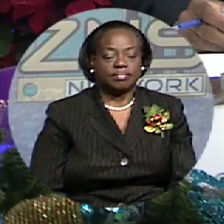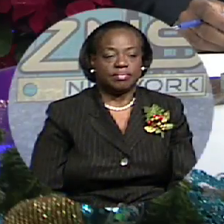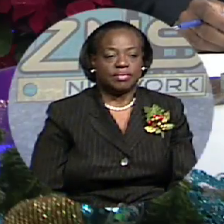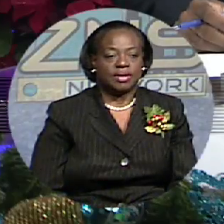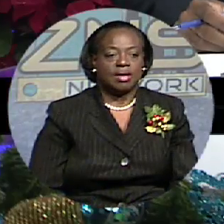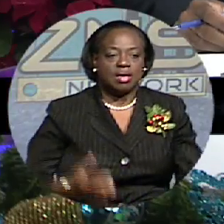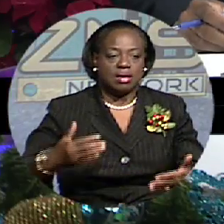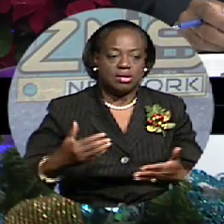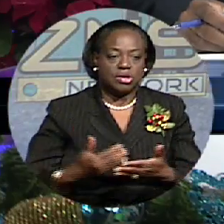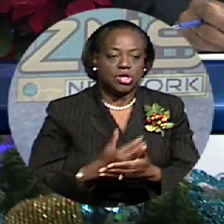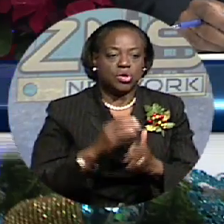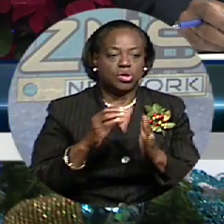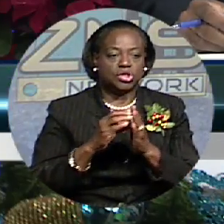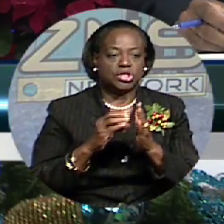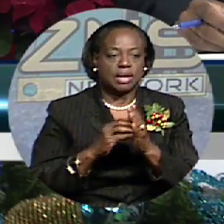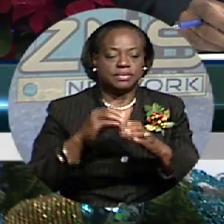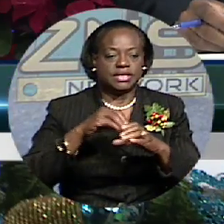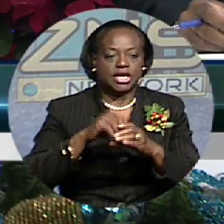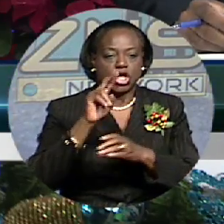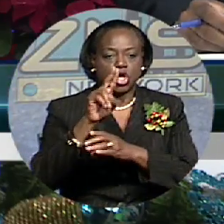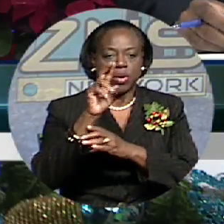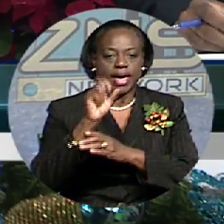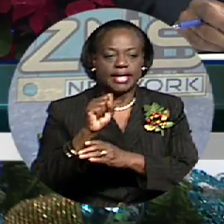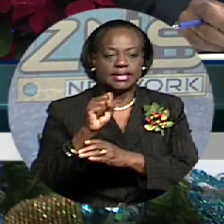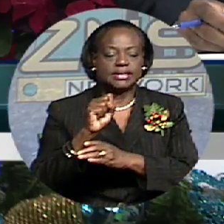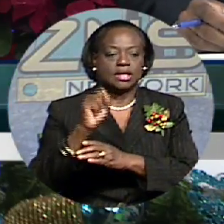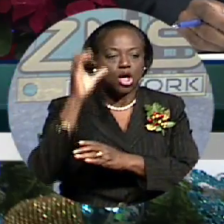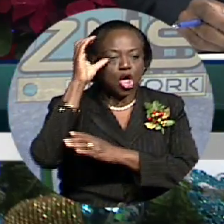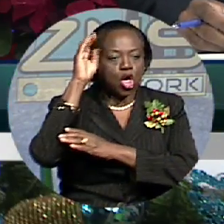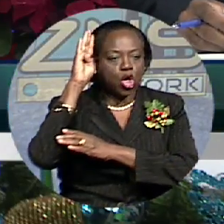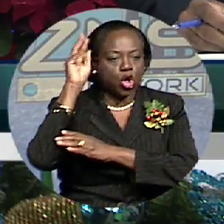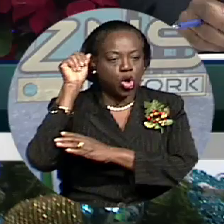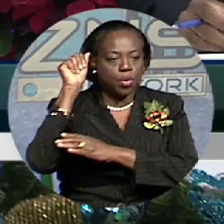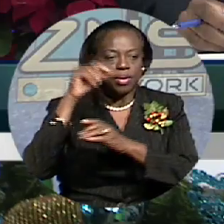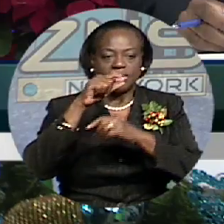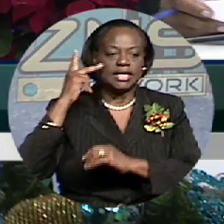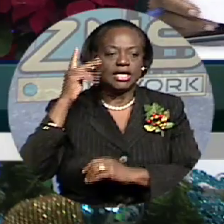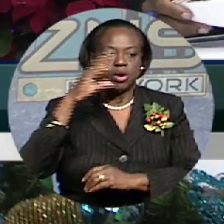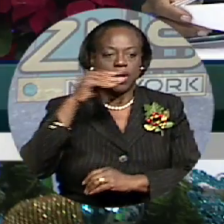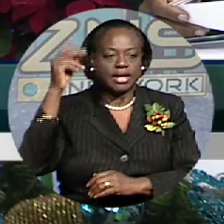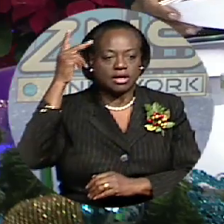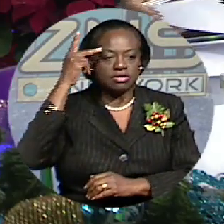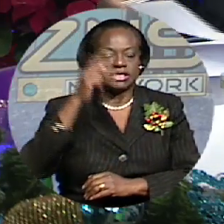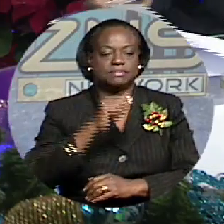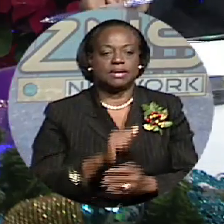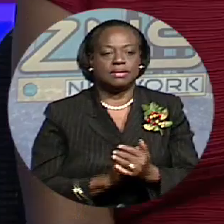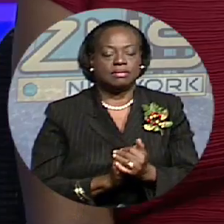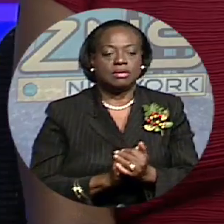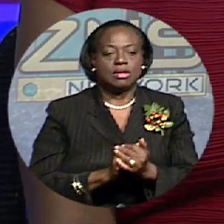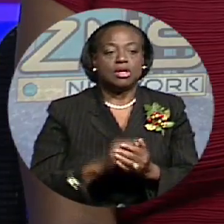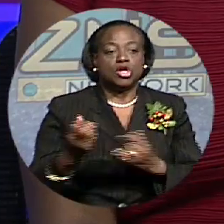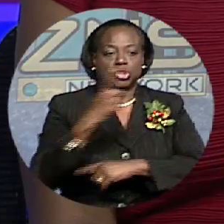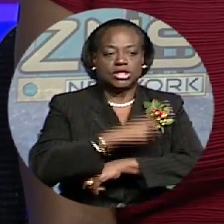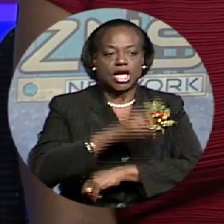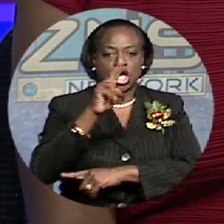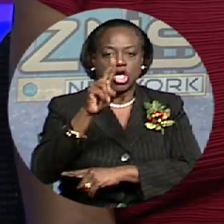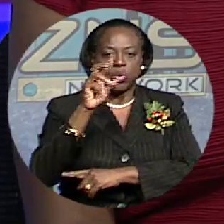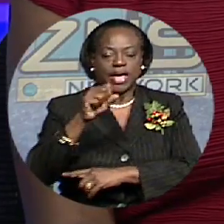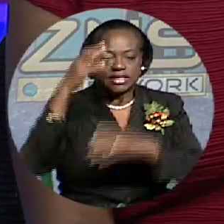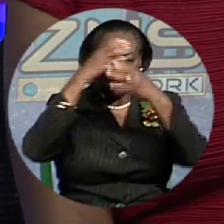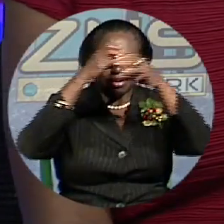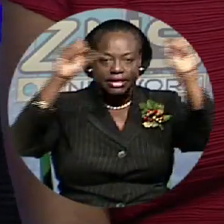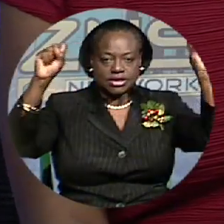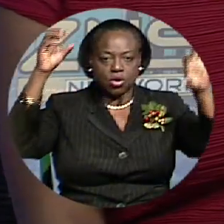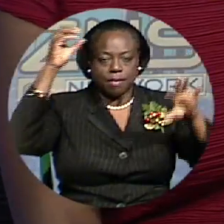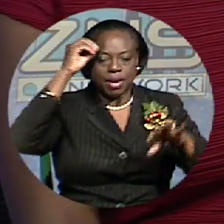There's a new chapter in U.S.-Cuba ties, and tonight we find out what this means for the Bahamas. Today, U.S. President Barack Obama announced a